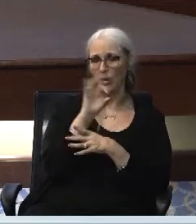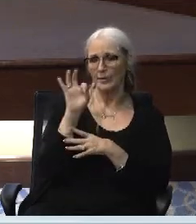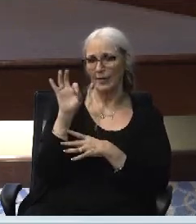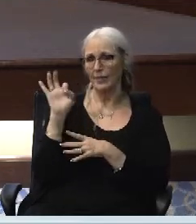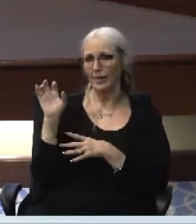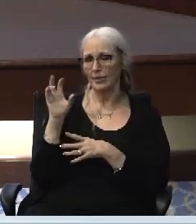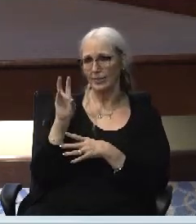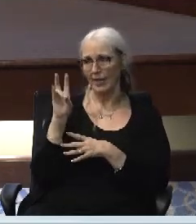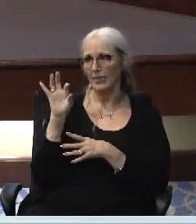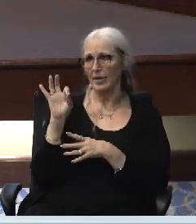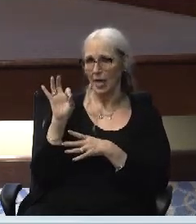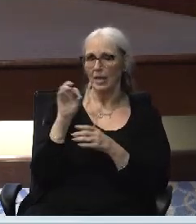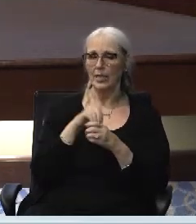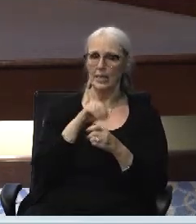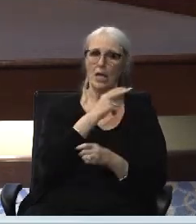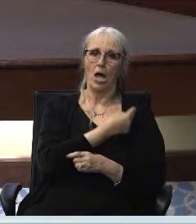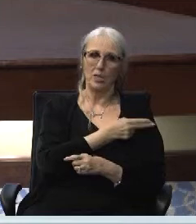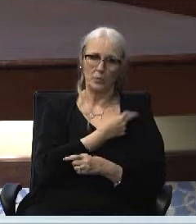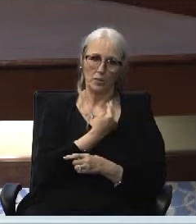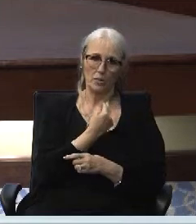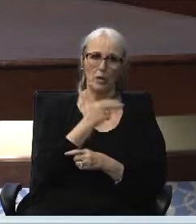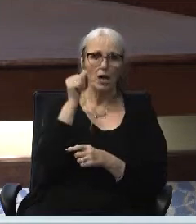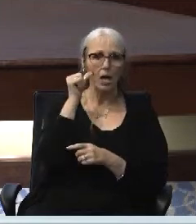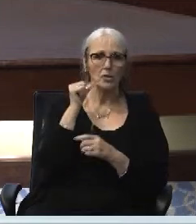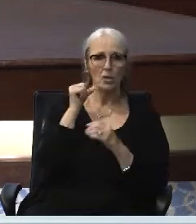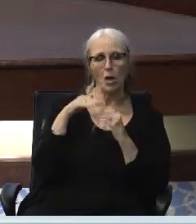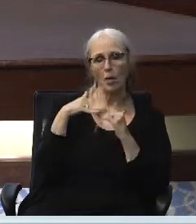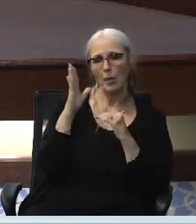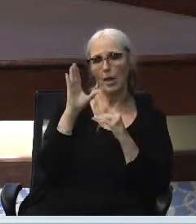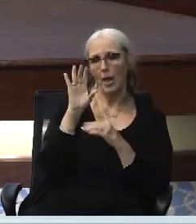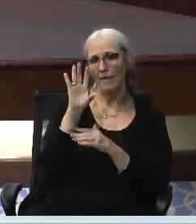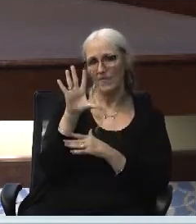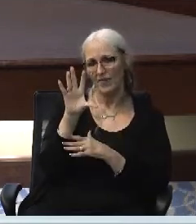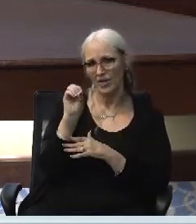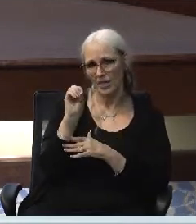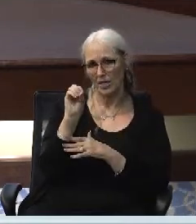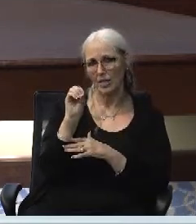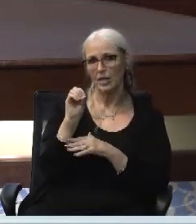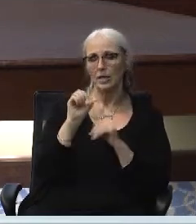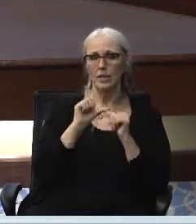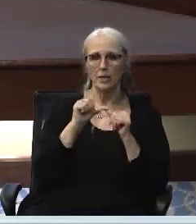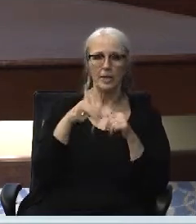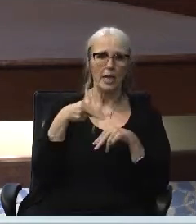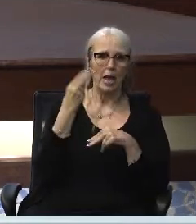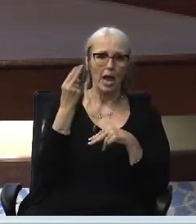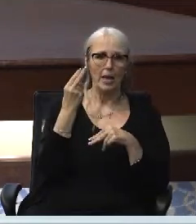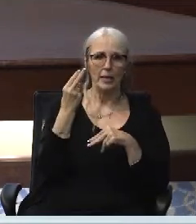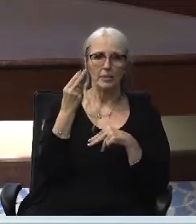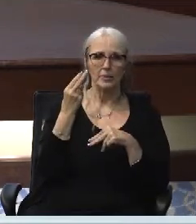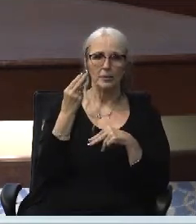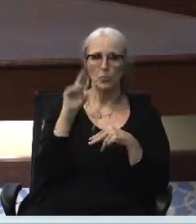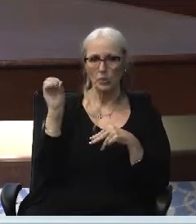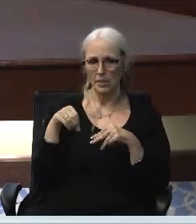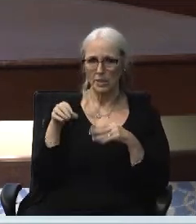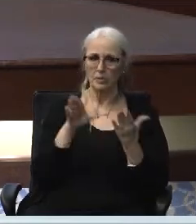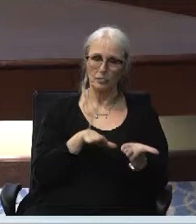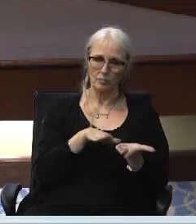those hospitalized, while adults over the age of 50 continue to be the highest percentage of fatalities.